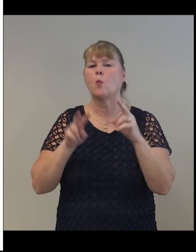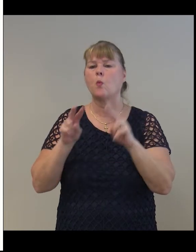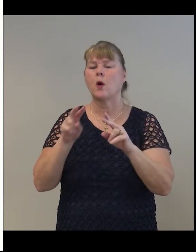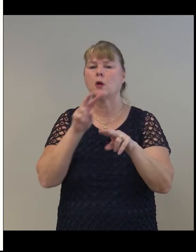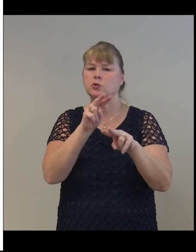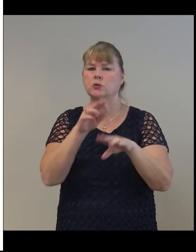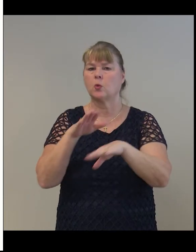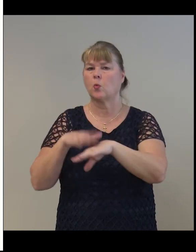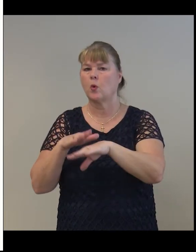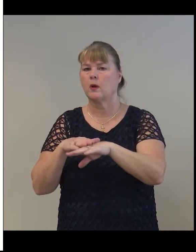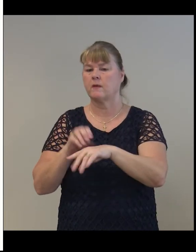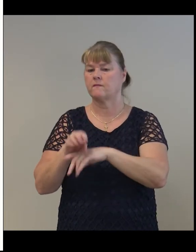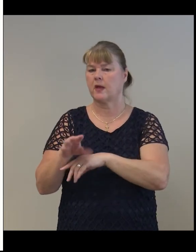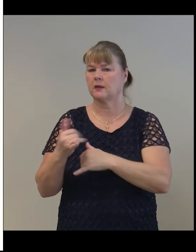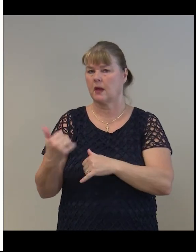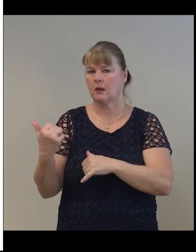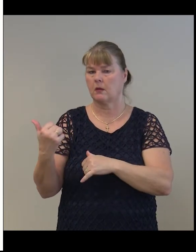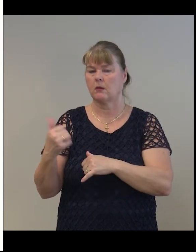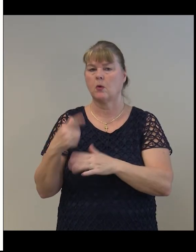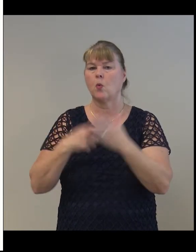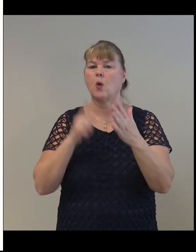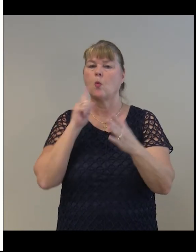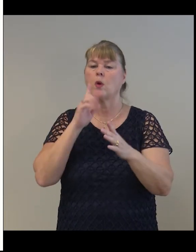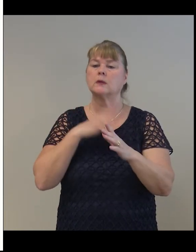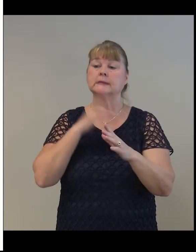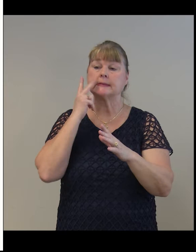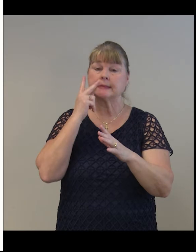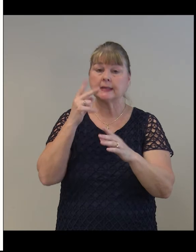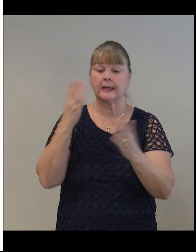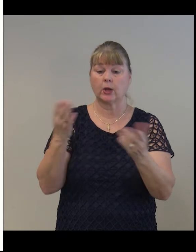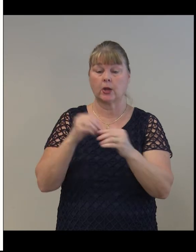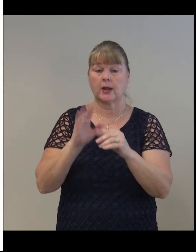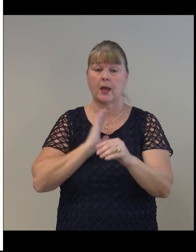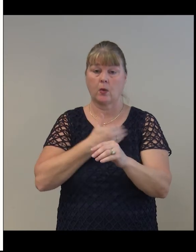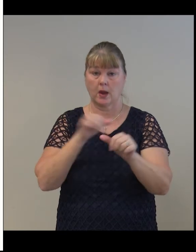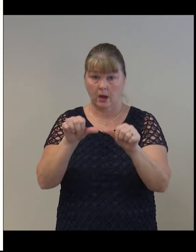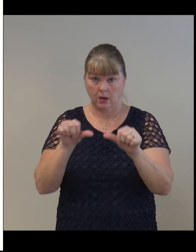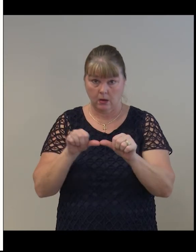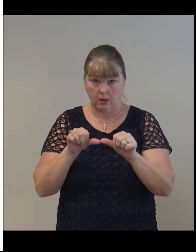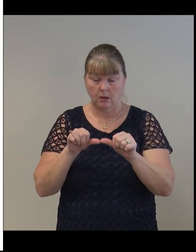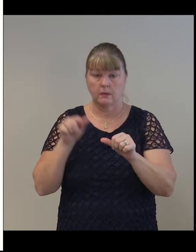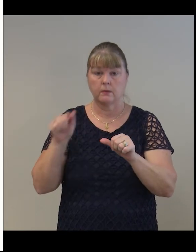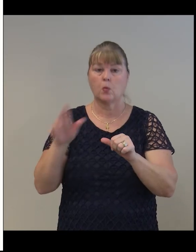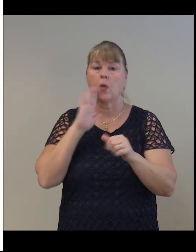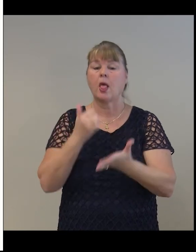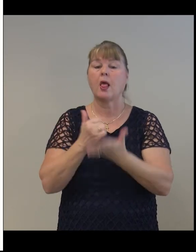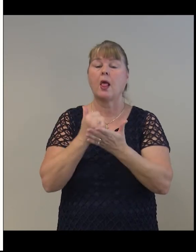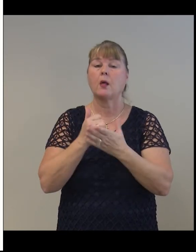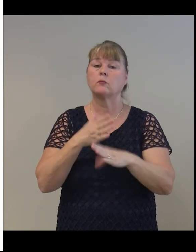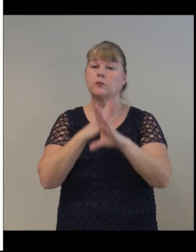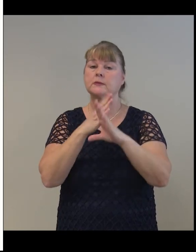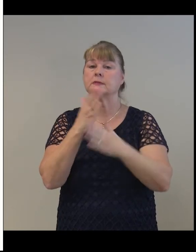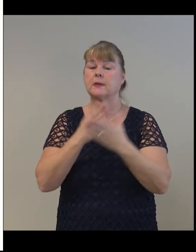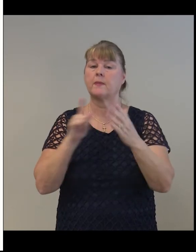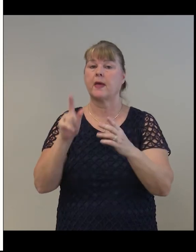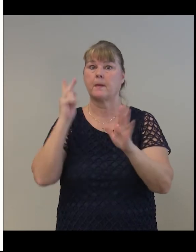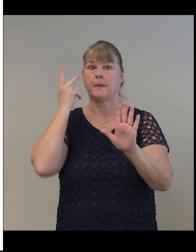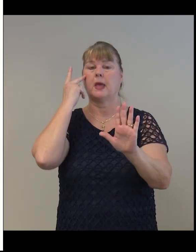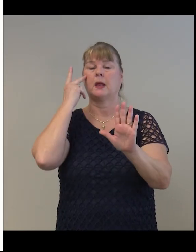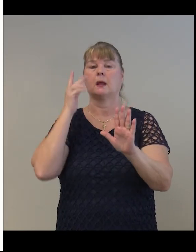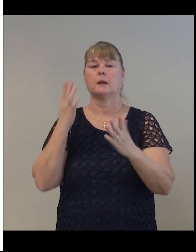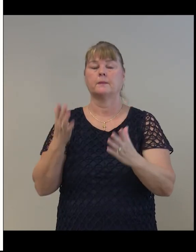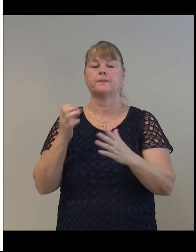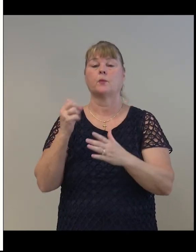what watches and warnings are in effect. What are we likely to see here in Chatham County? This will help prevent some of that